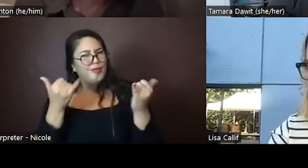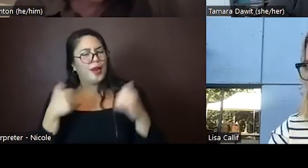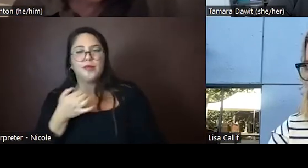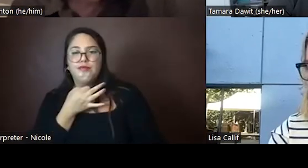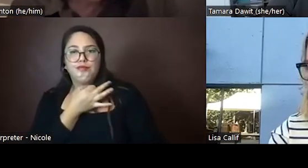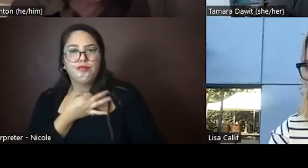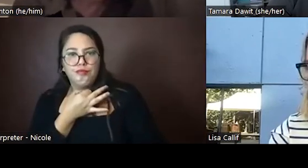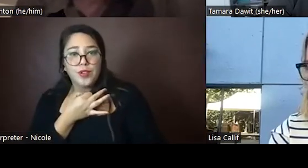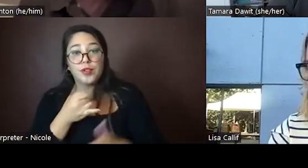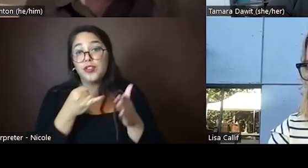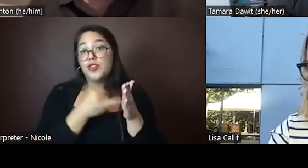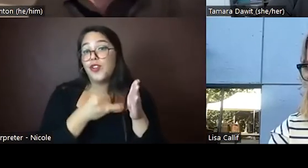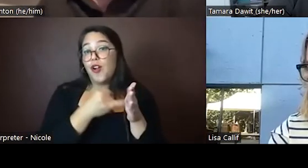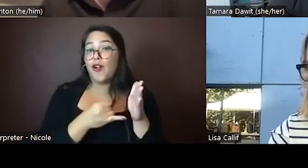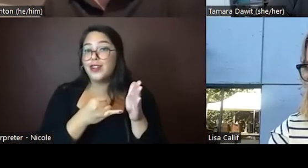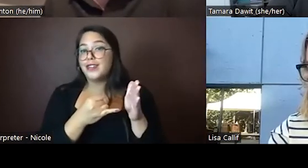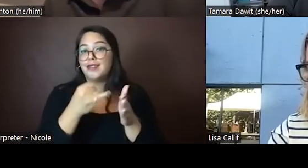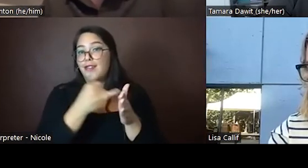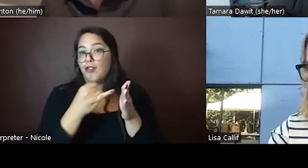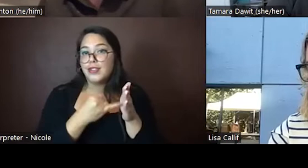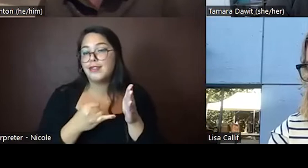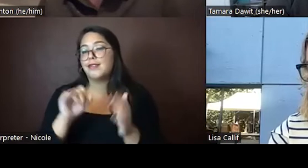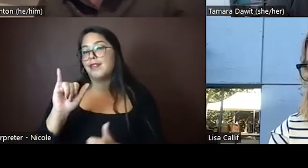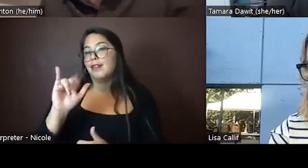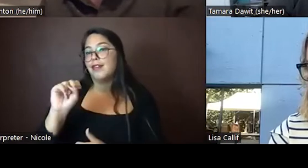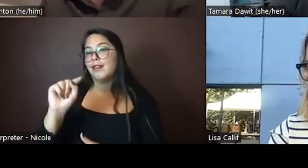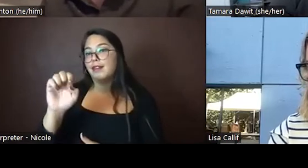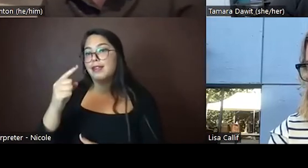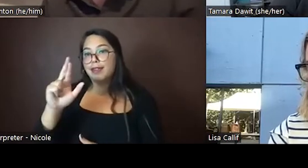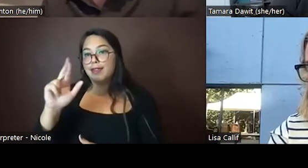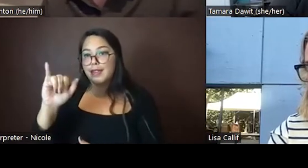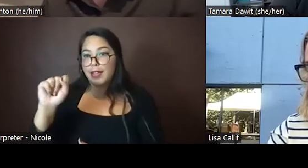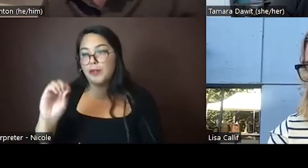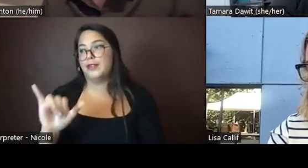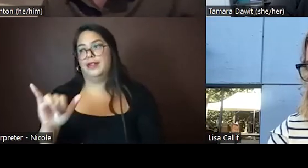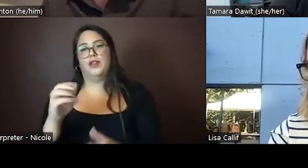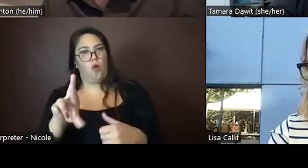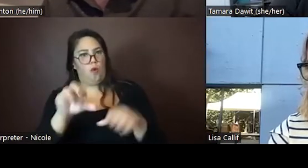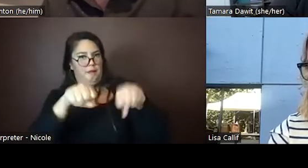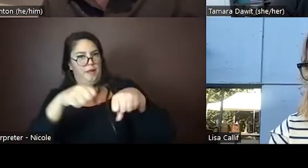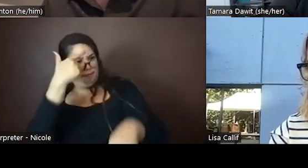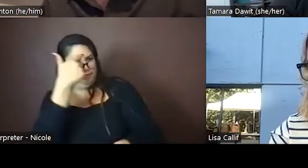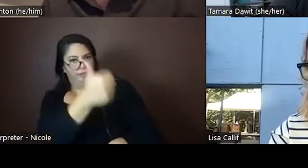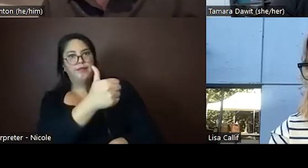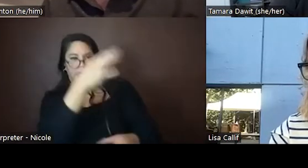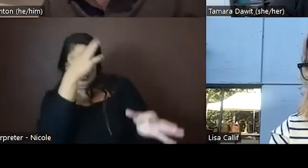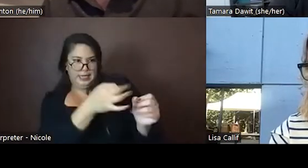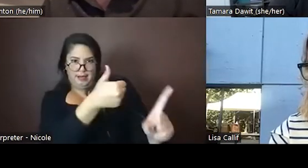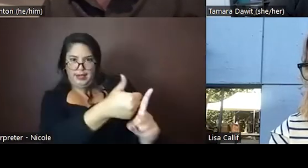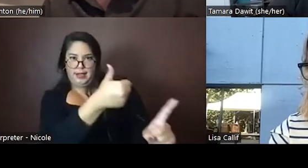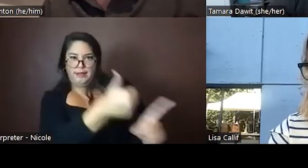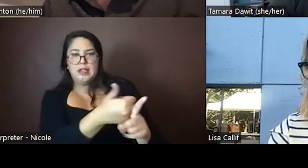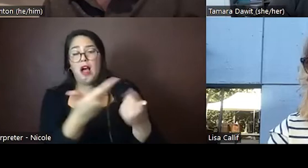the artistic integrity or autonomy, is it going to be lost, or like to what extent there could be some, you